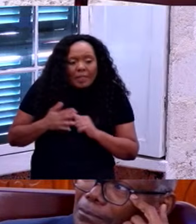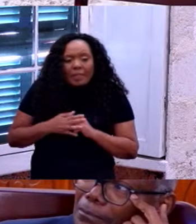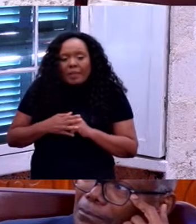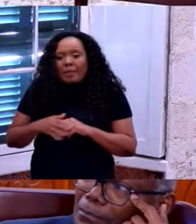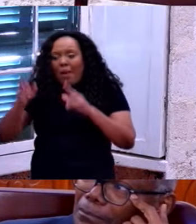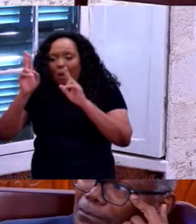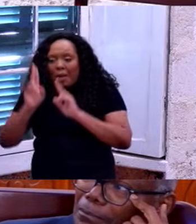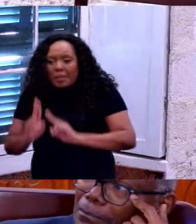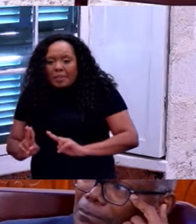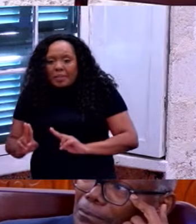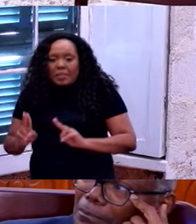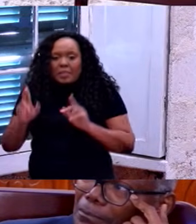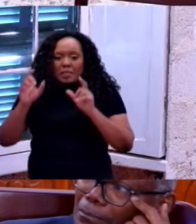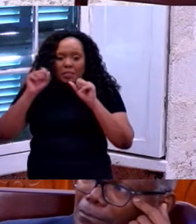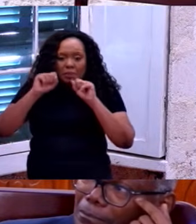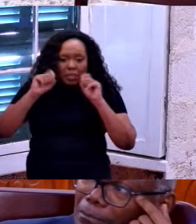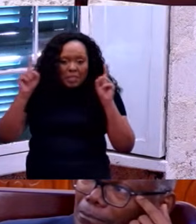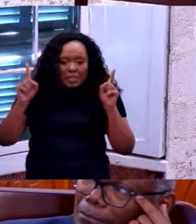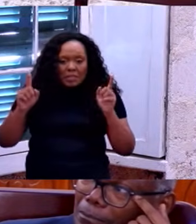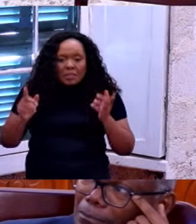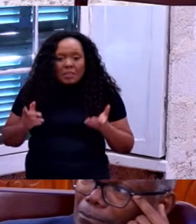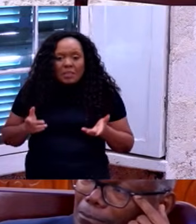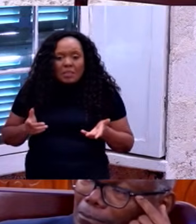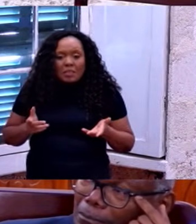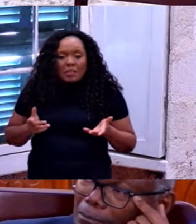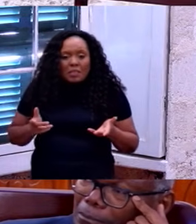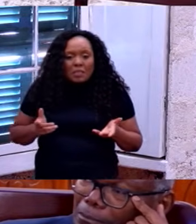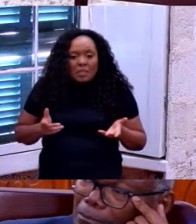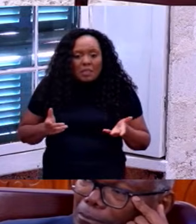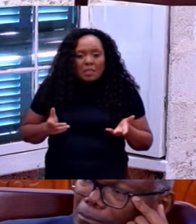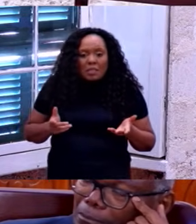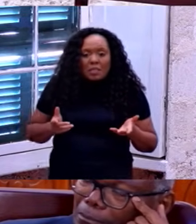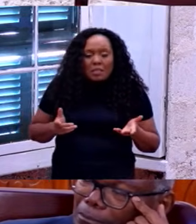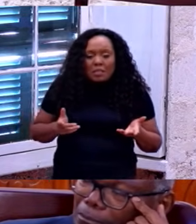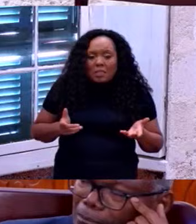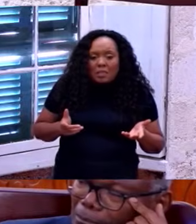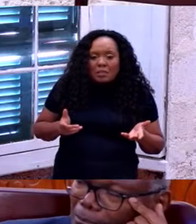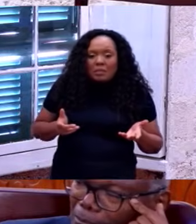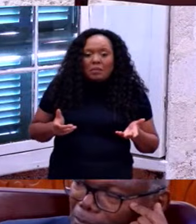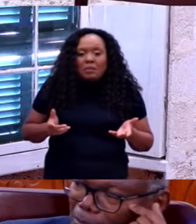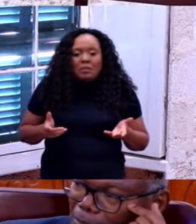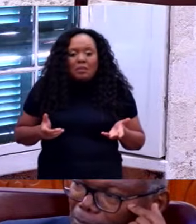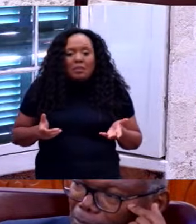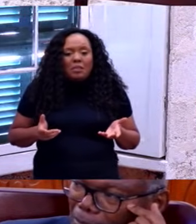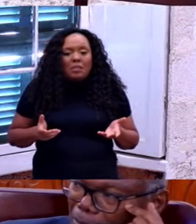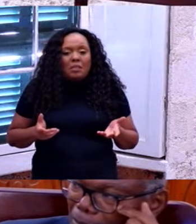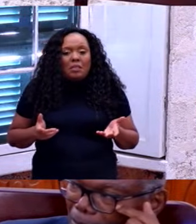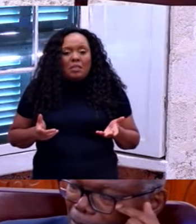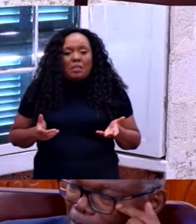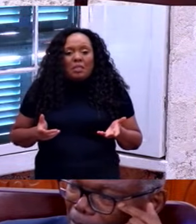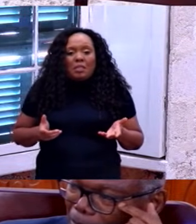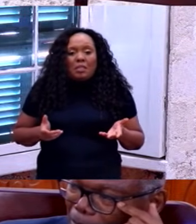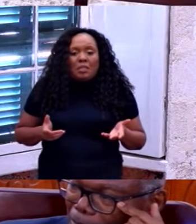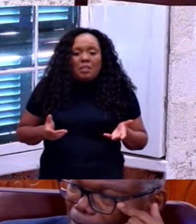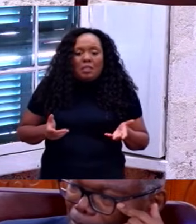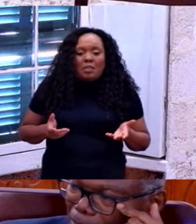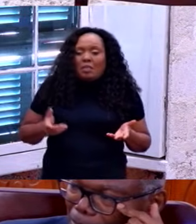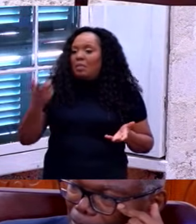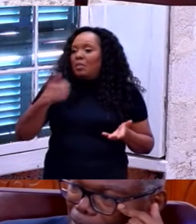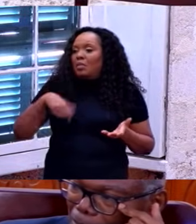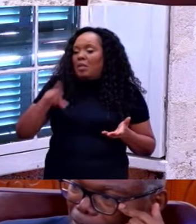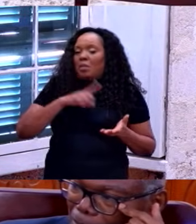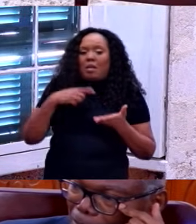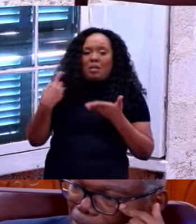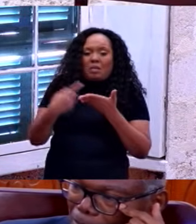surprise that we are in fact taking this one amendment as the first of what I hope will be